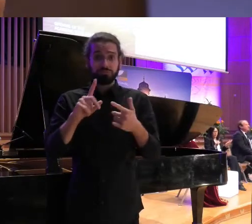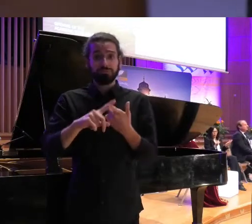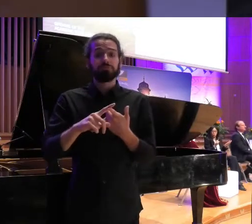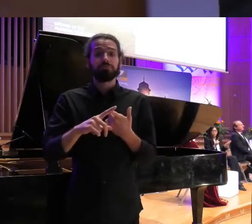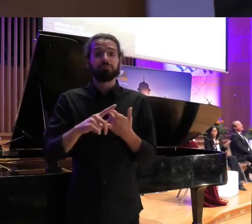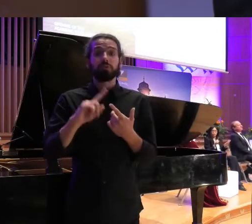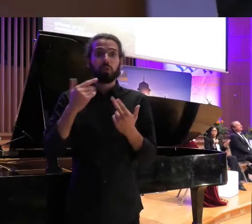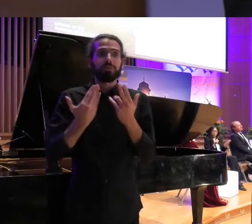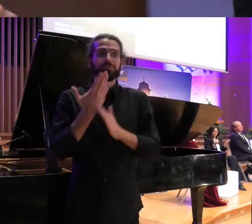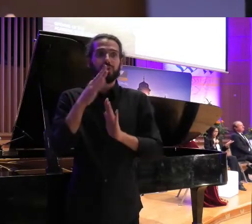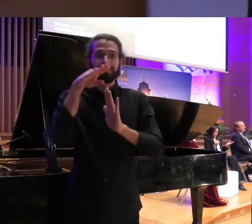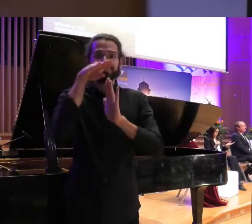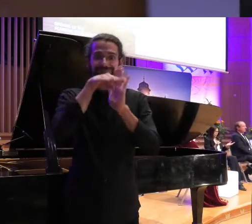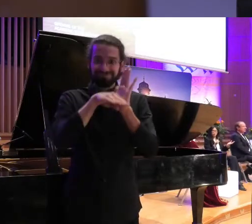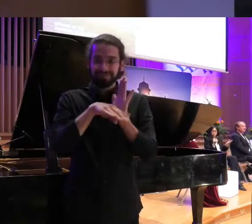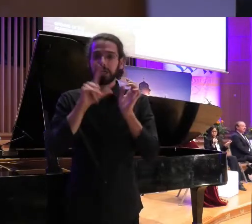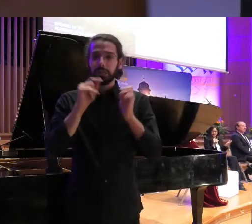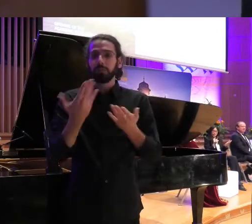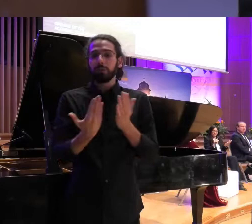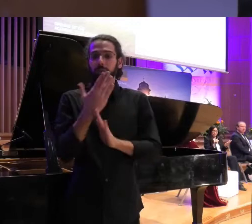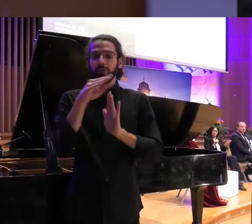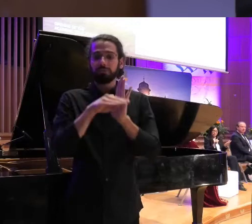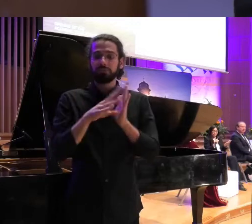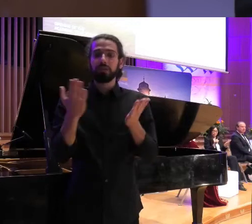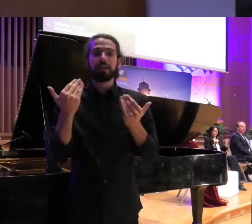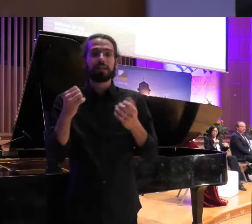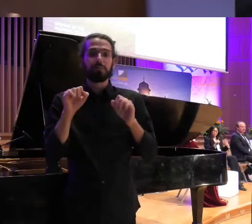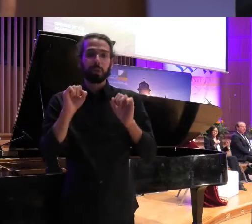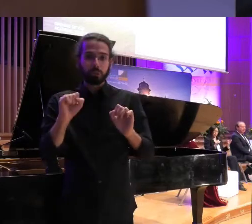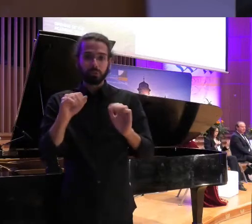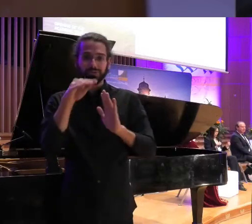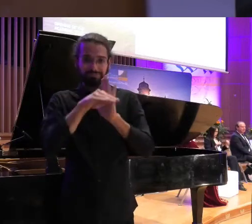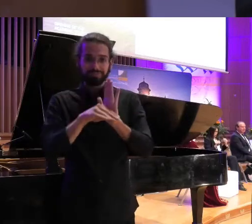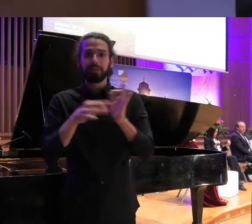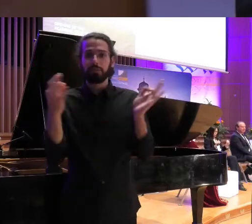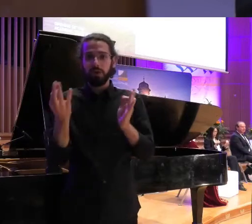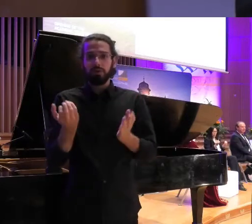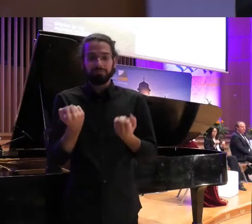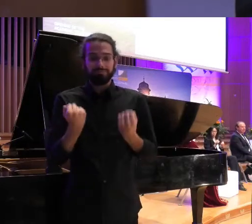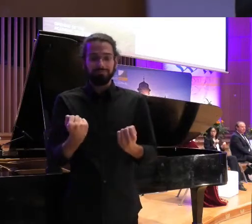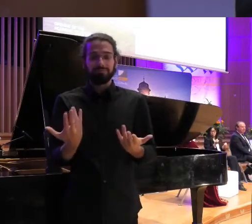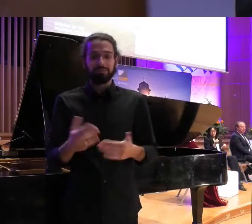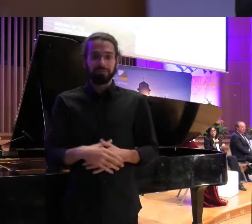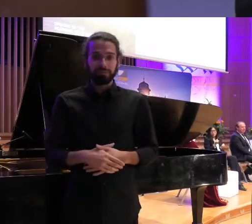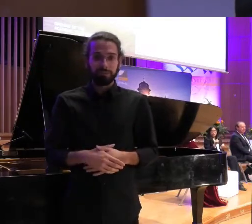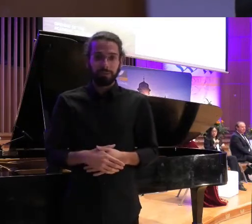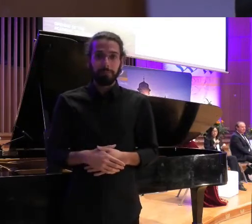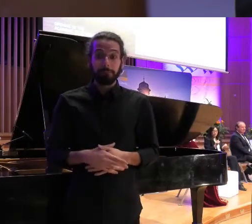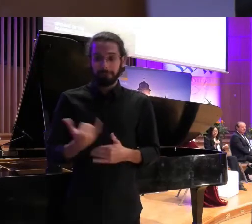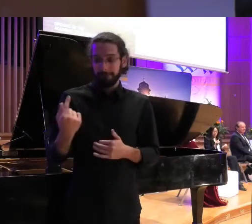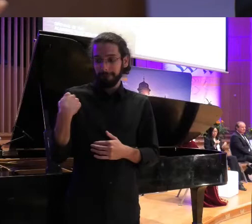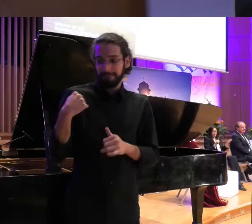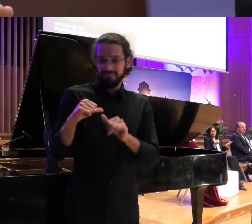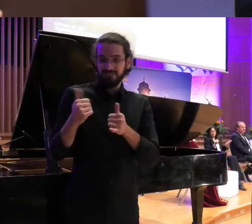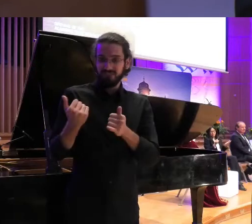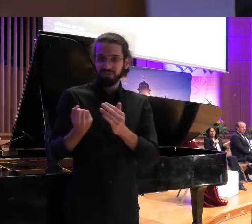and law, and the Klimaschutzgesetz, which was just created very recently,